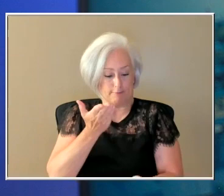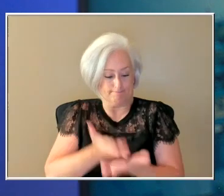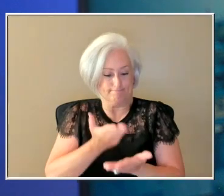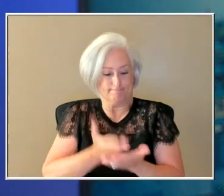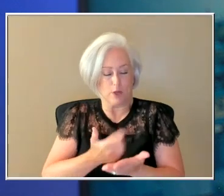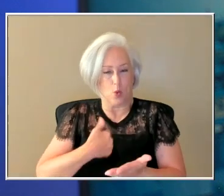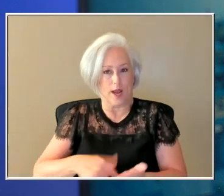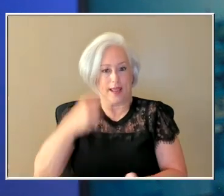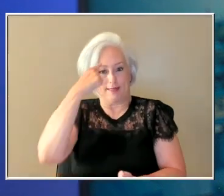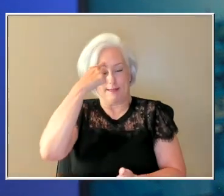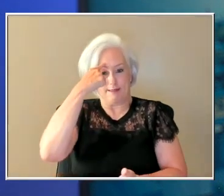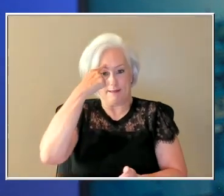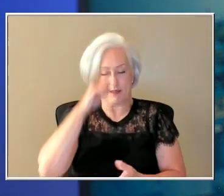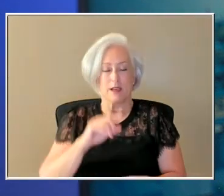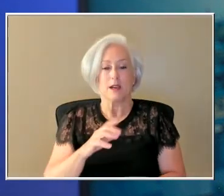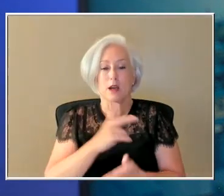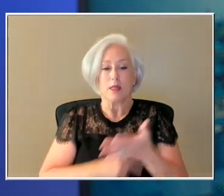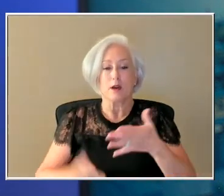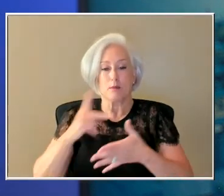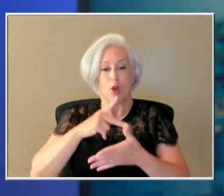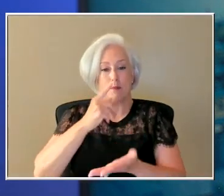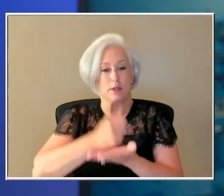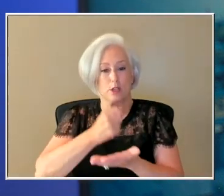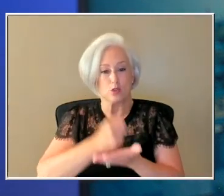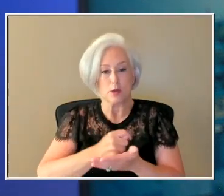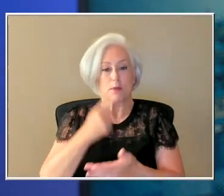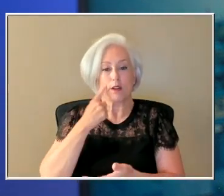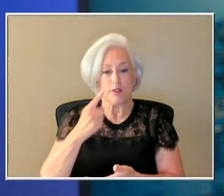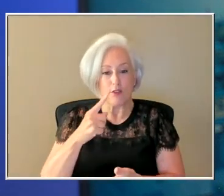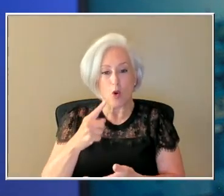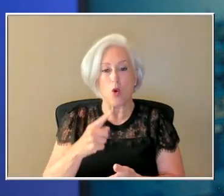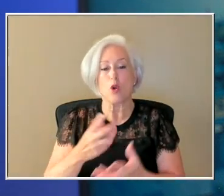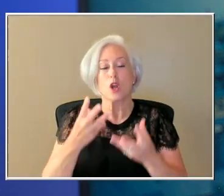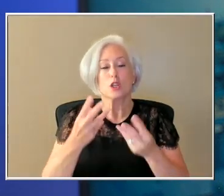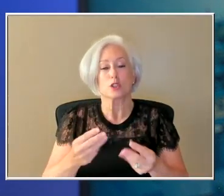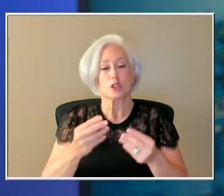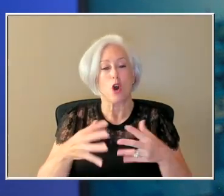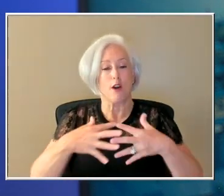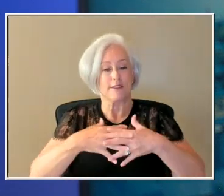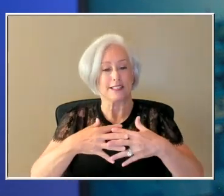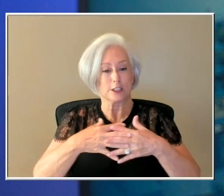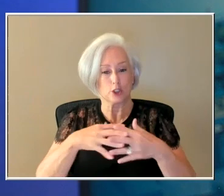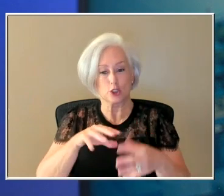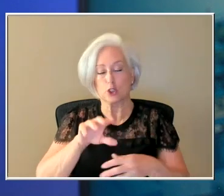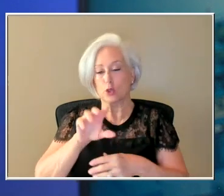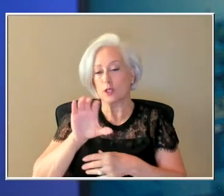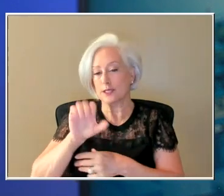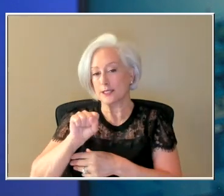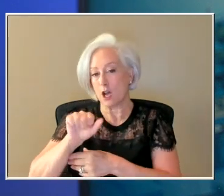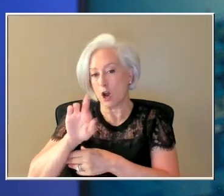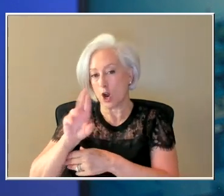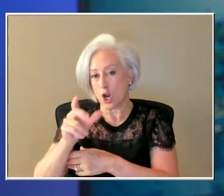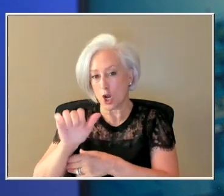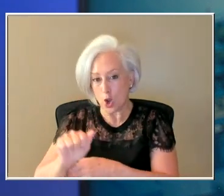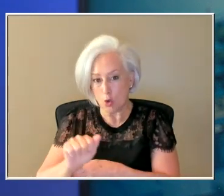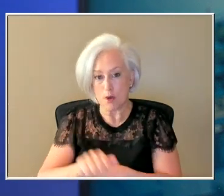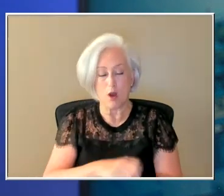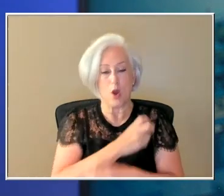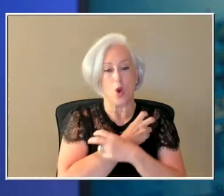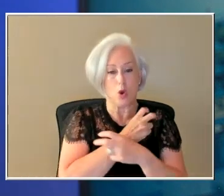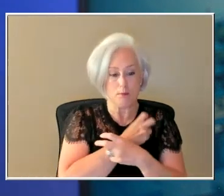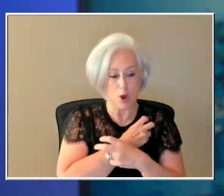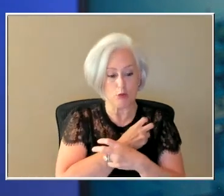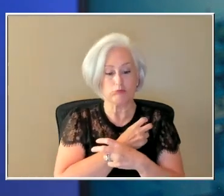treatment for sarcoma, whether it's bone sarcomas or soft tissue sarcomas, is surgical. We do use other treatments, chemotherapy